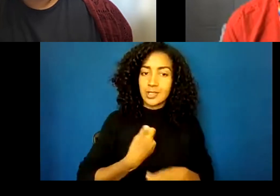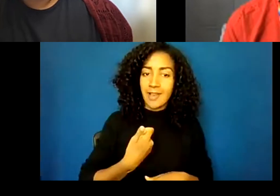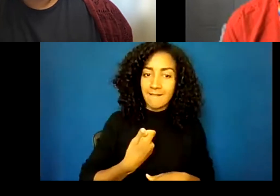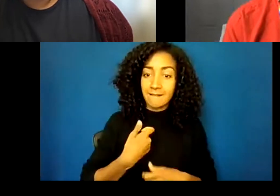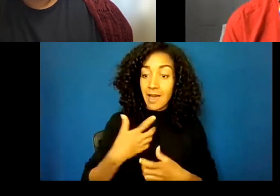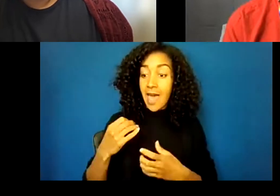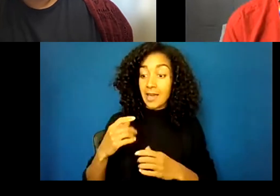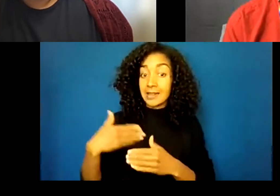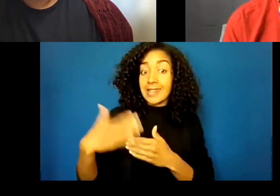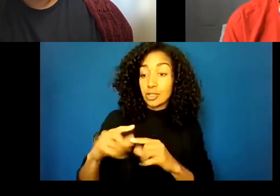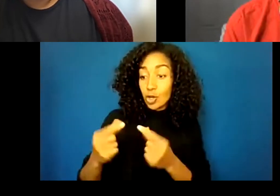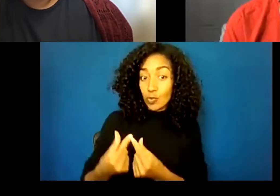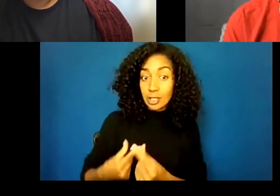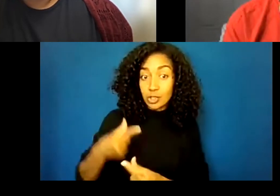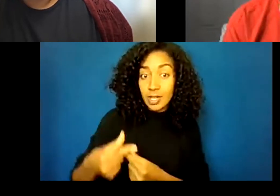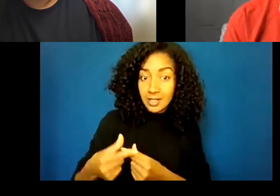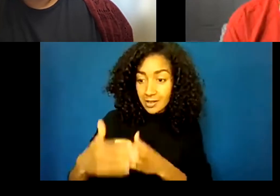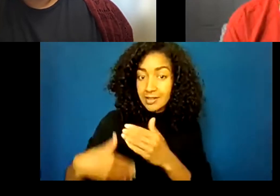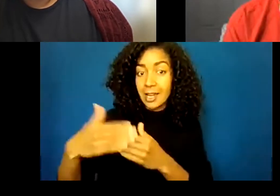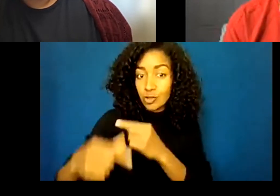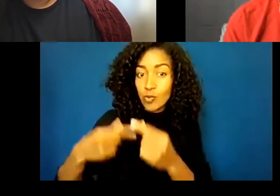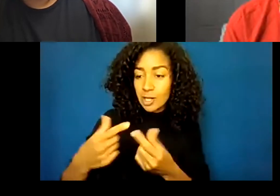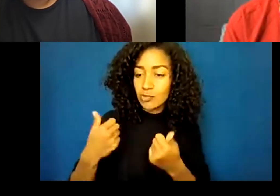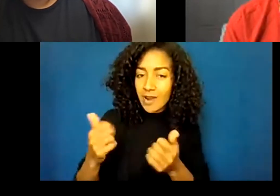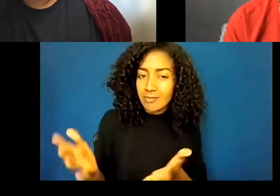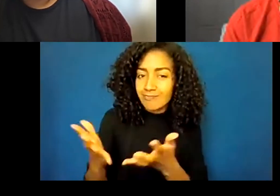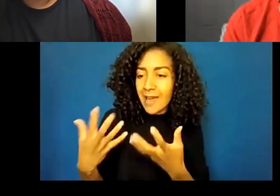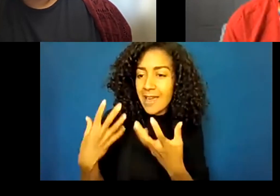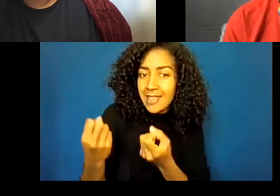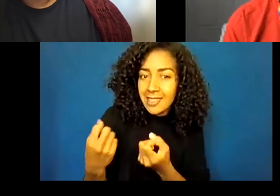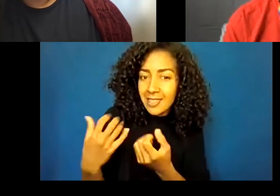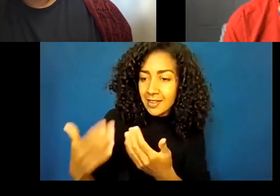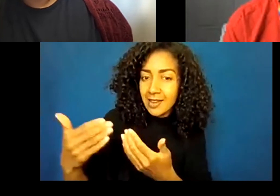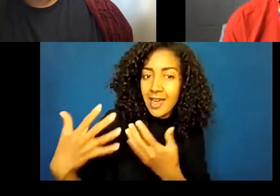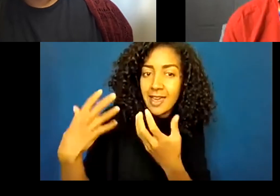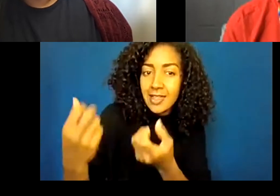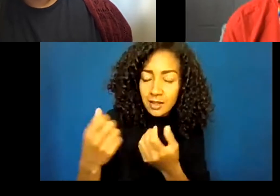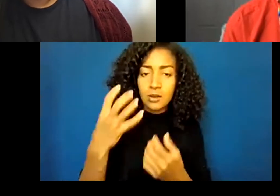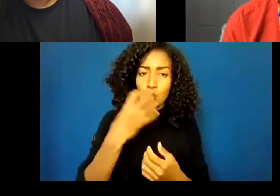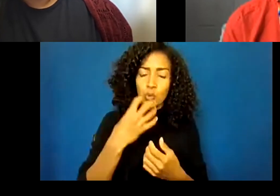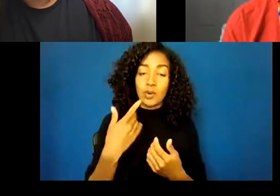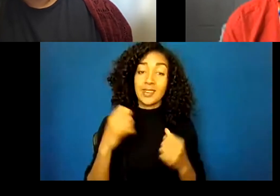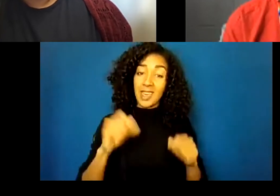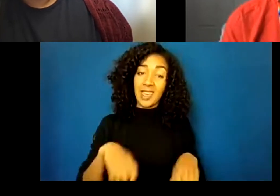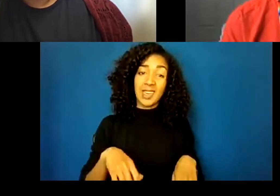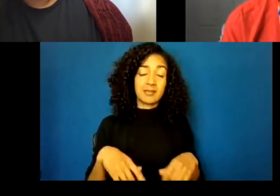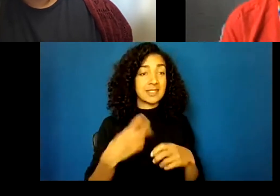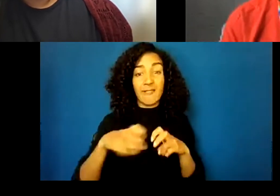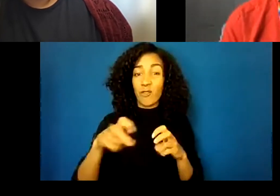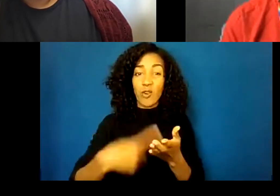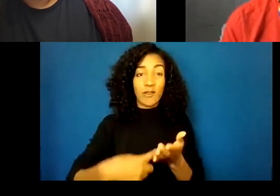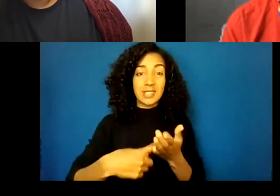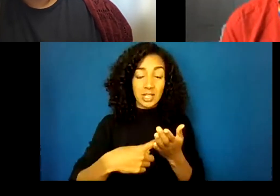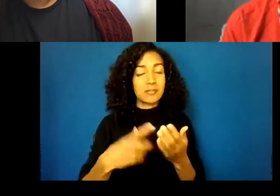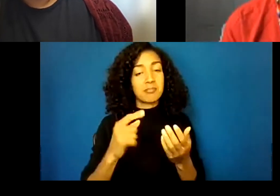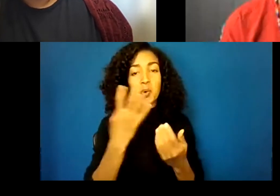come. And so I find it to be a difficult conversation to have sometimes, but so important. There was one other question that had came